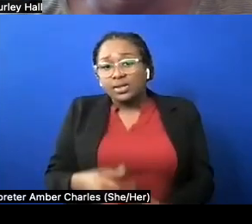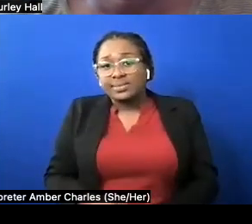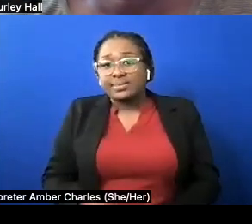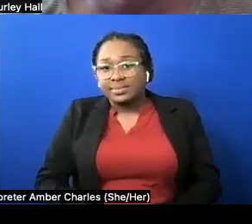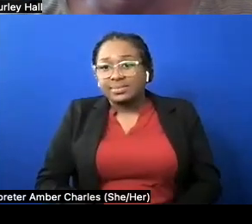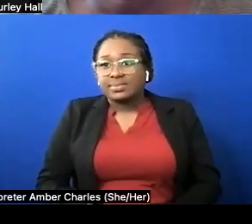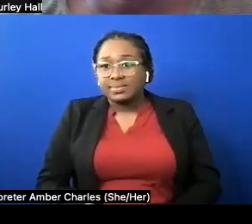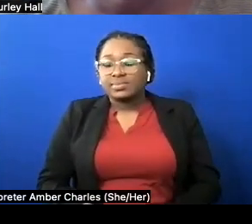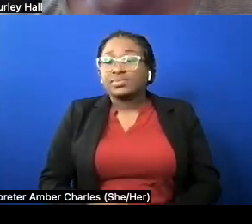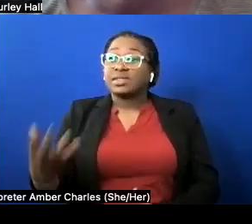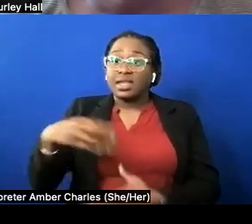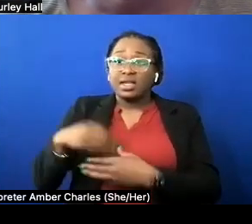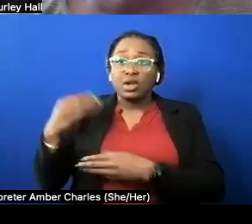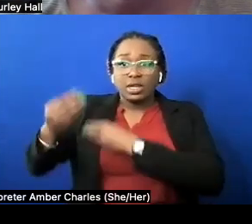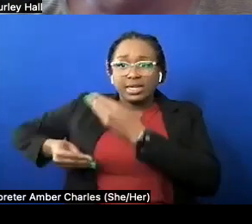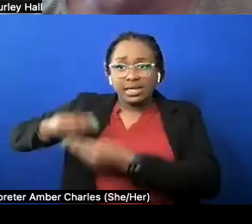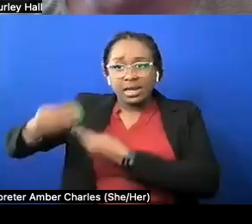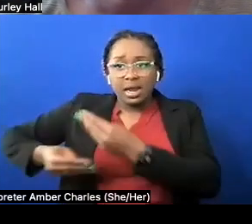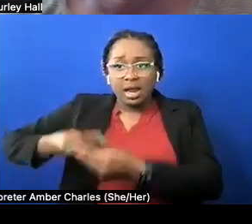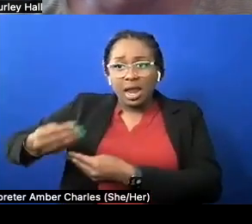in our lineage, right?